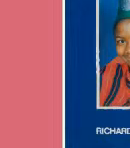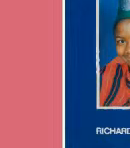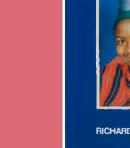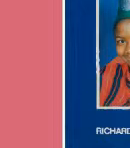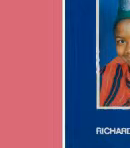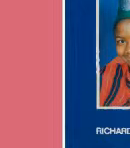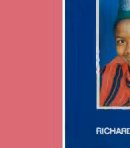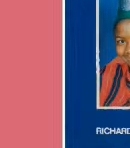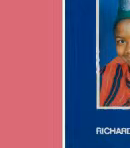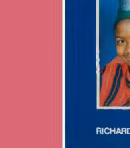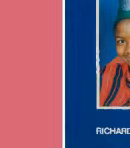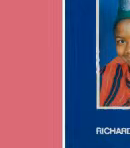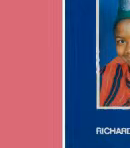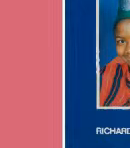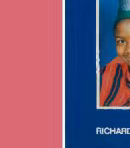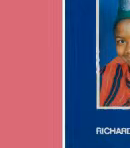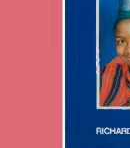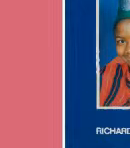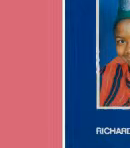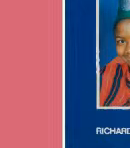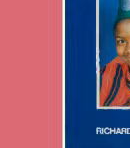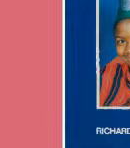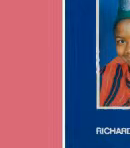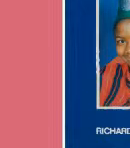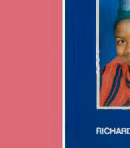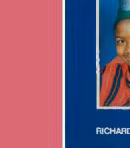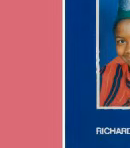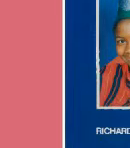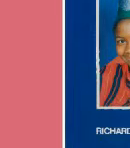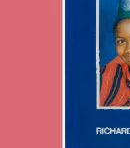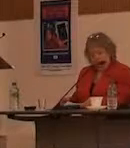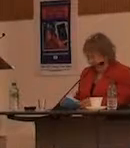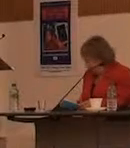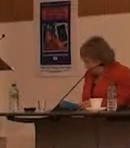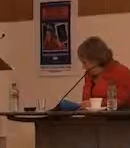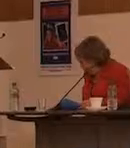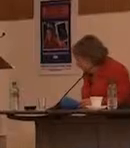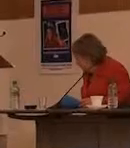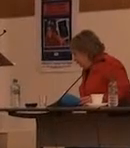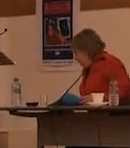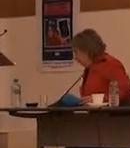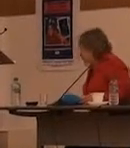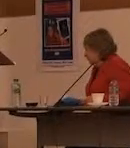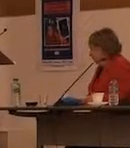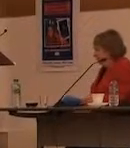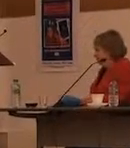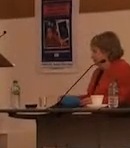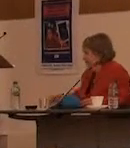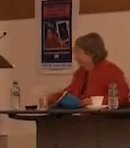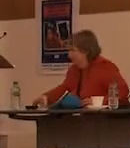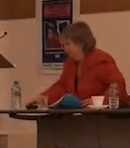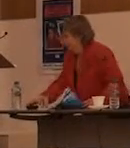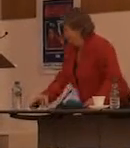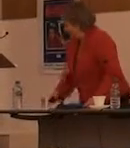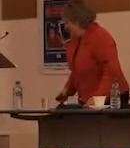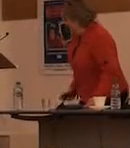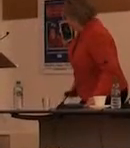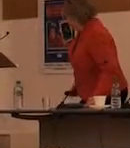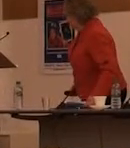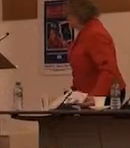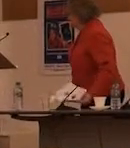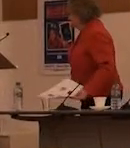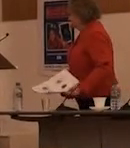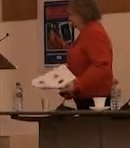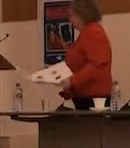I'm now going to invite Alison Peacock, who's a head teacher, but I think that's probably